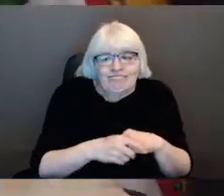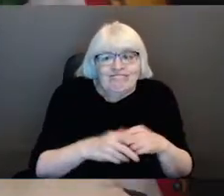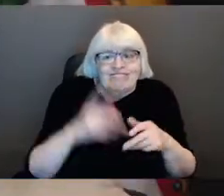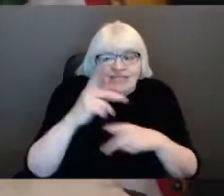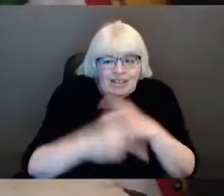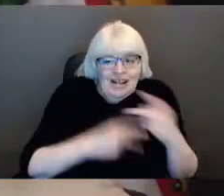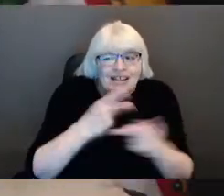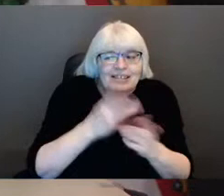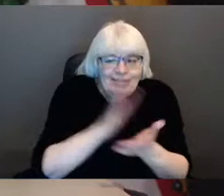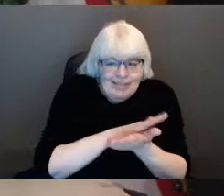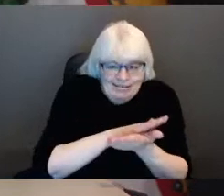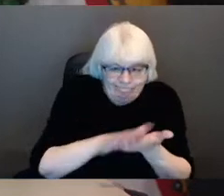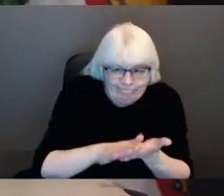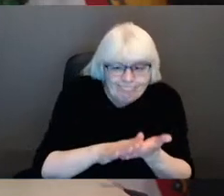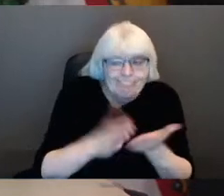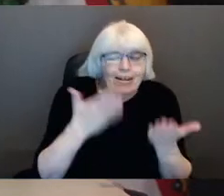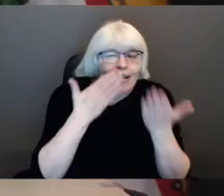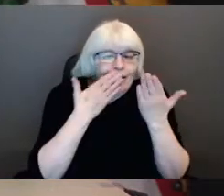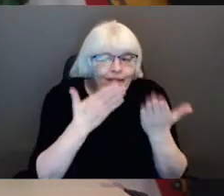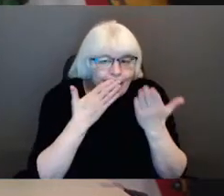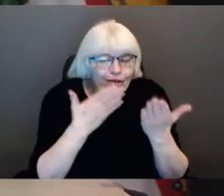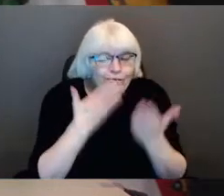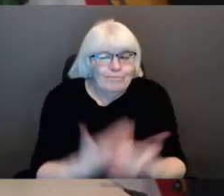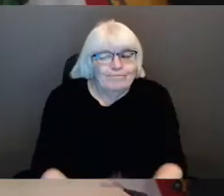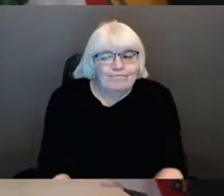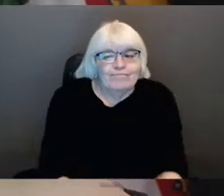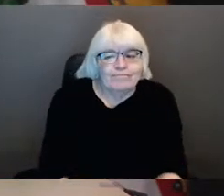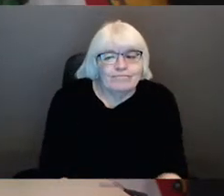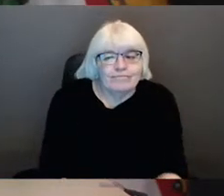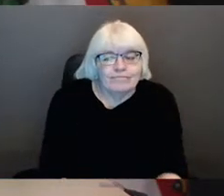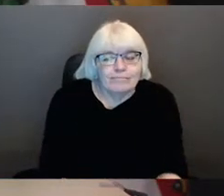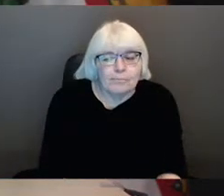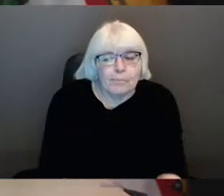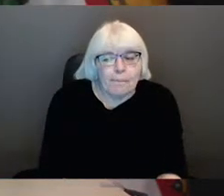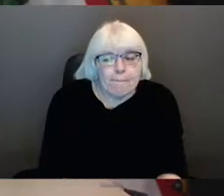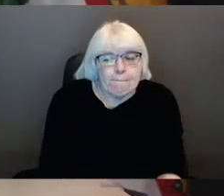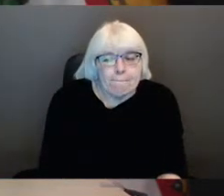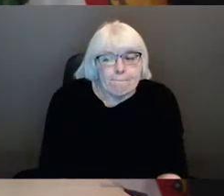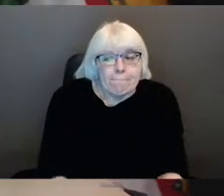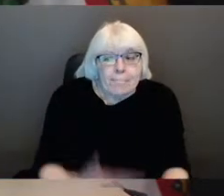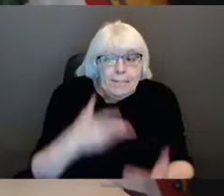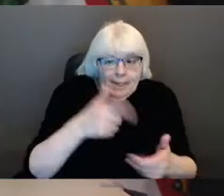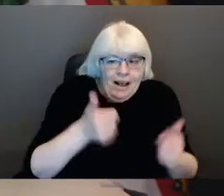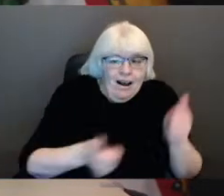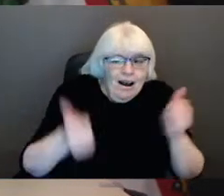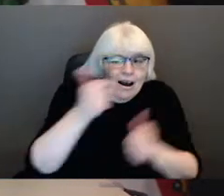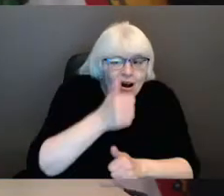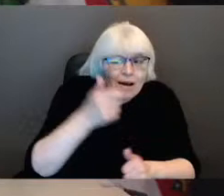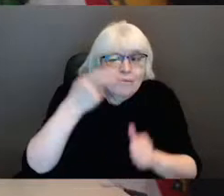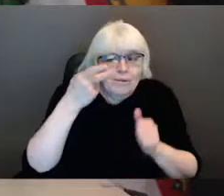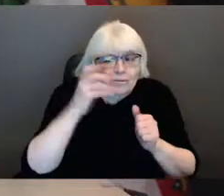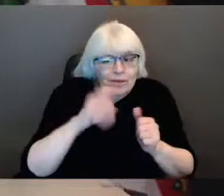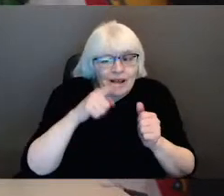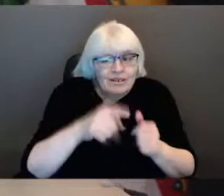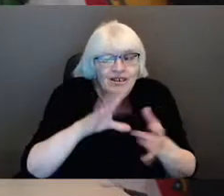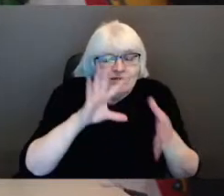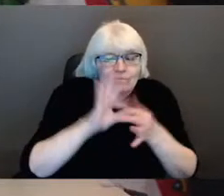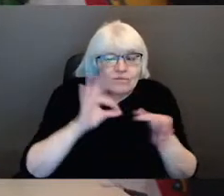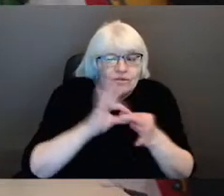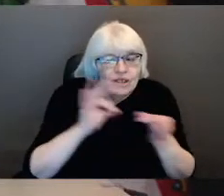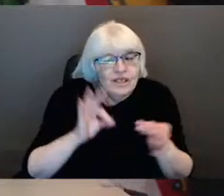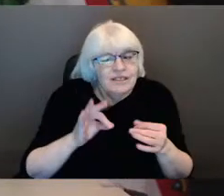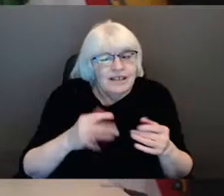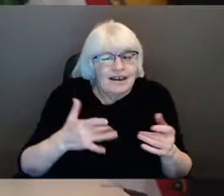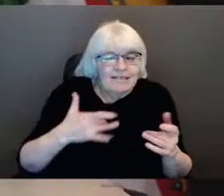you very much, Dr. Morrison. Appreciate that sentiment. Every time you say it, I think it means more to me and Islanders,